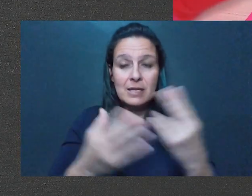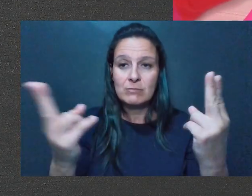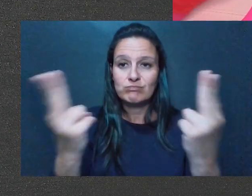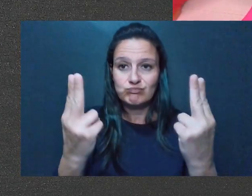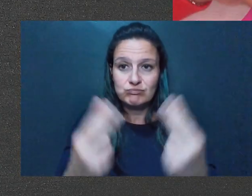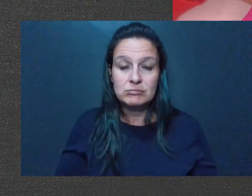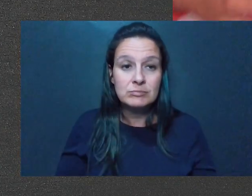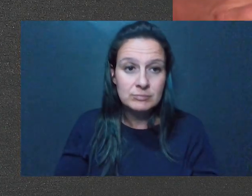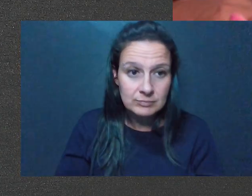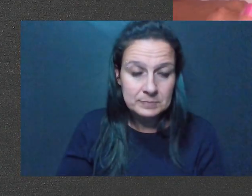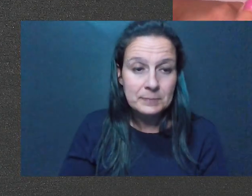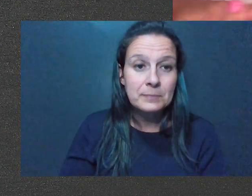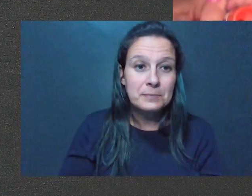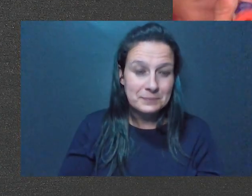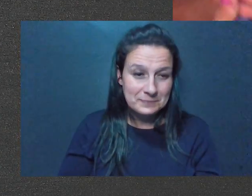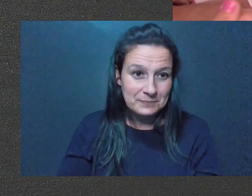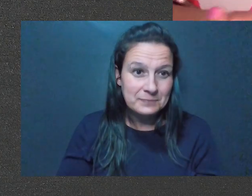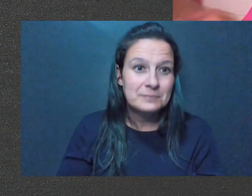did not draw on.